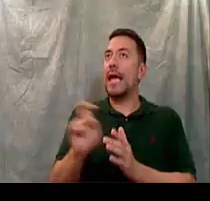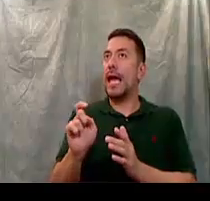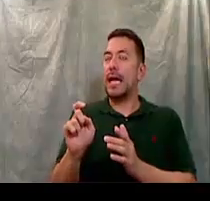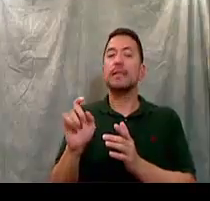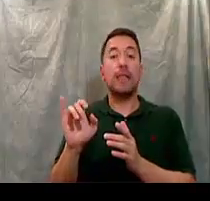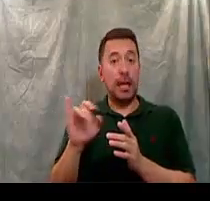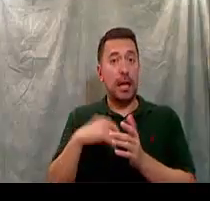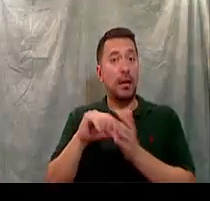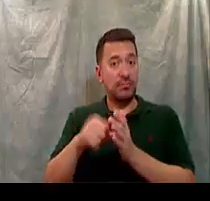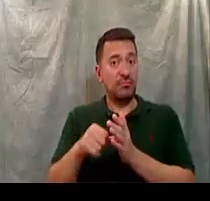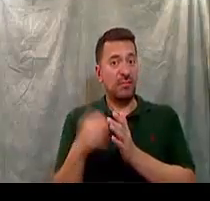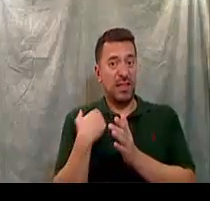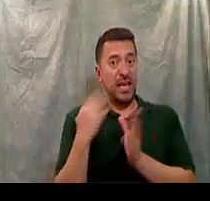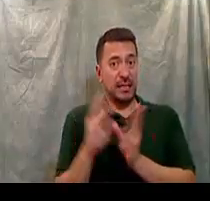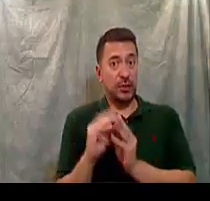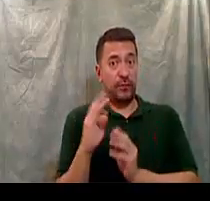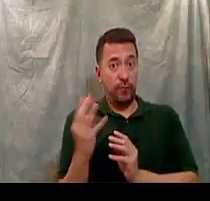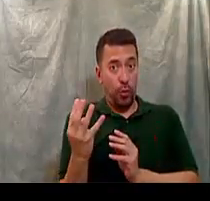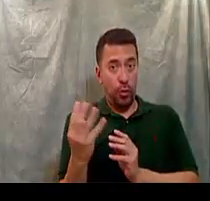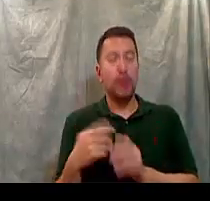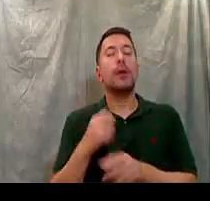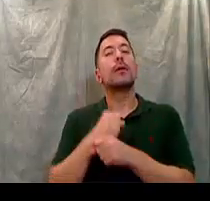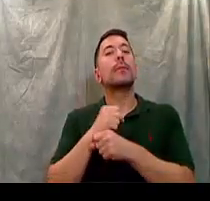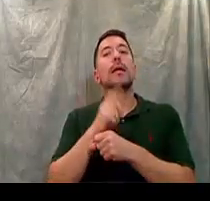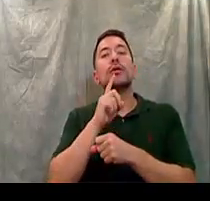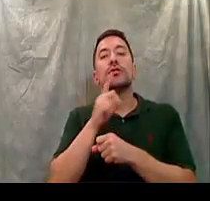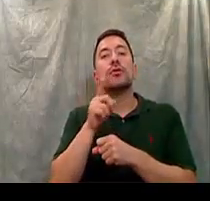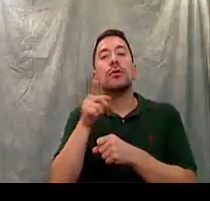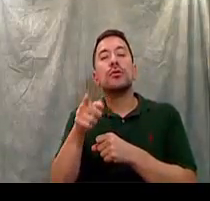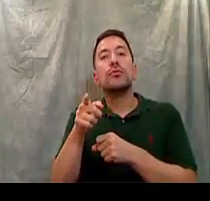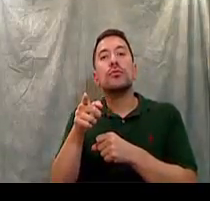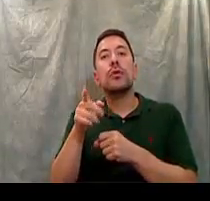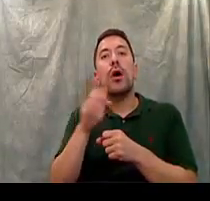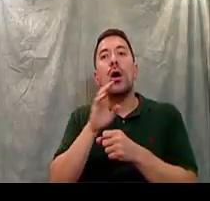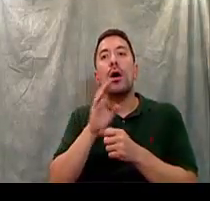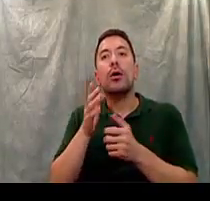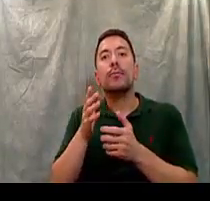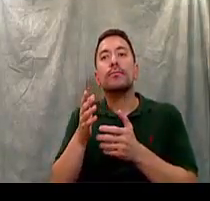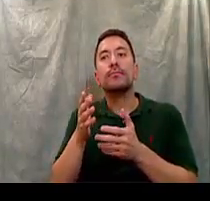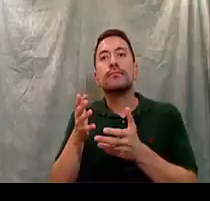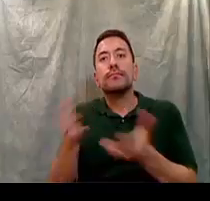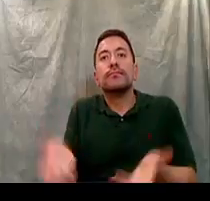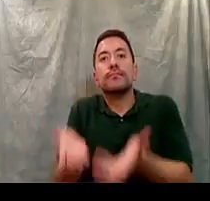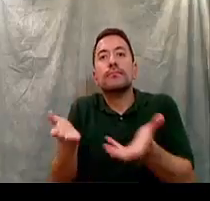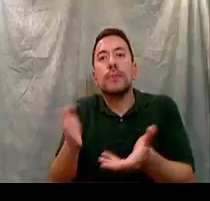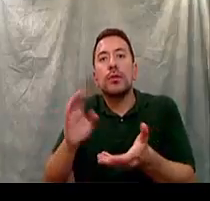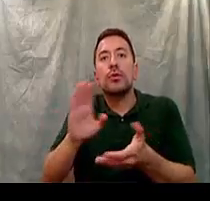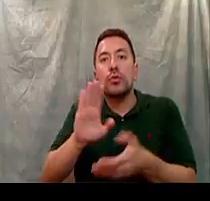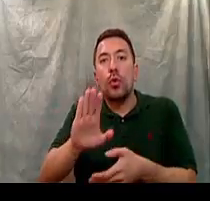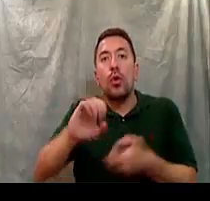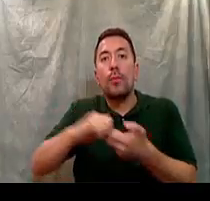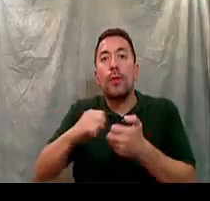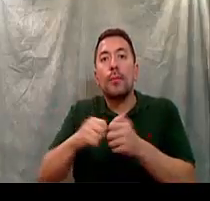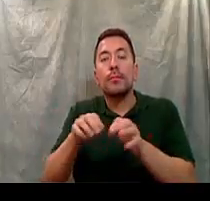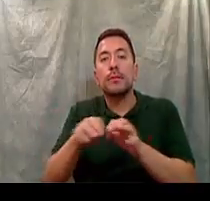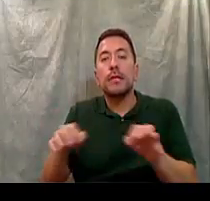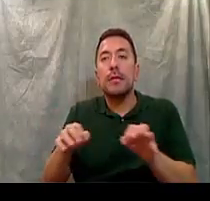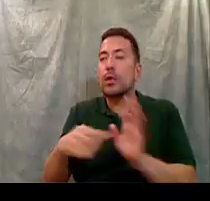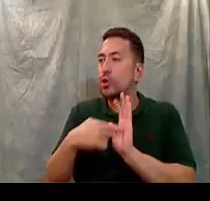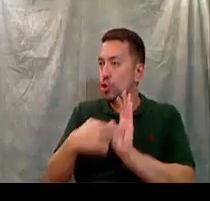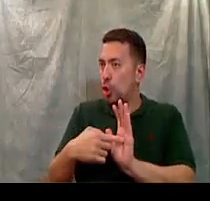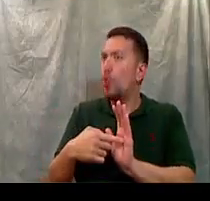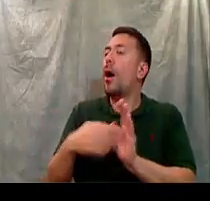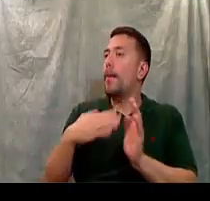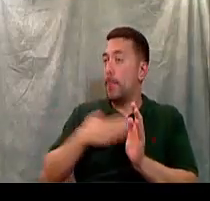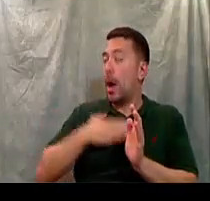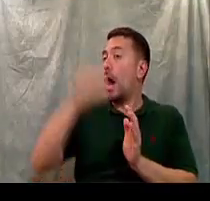session 4, in order to make sure that you're bolstering your problem statement by showing that some of these concepts are coming from current research